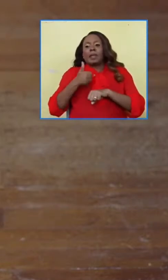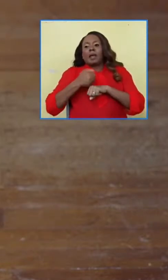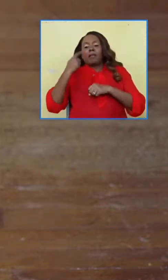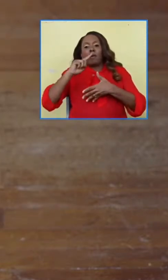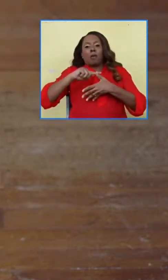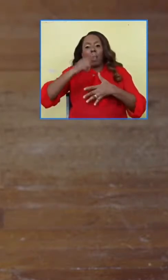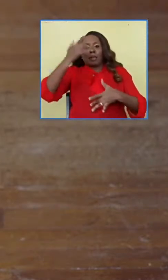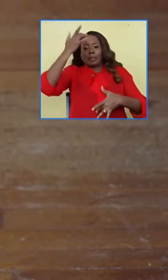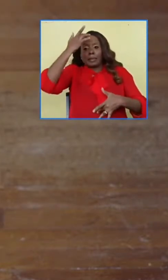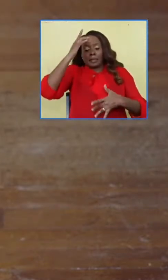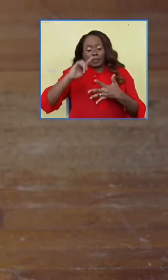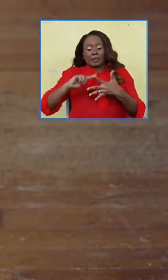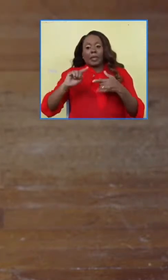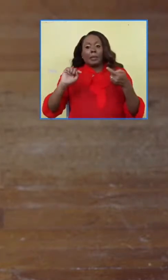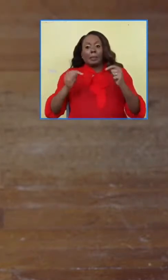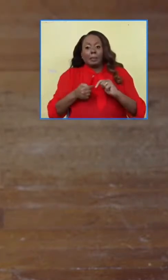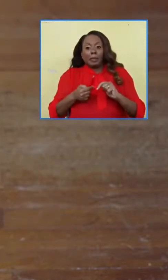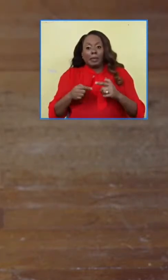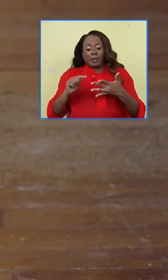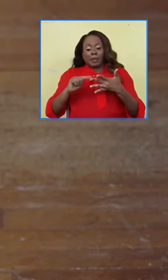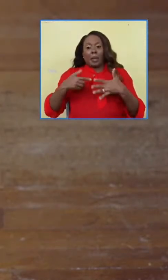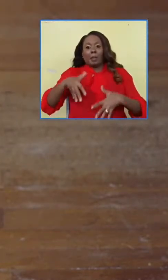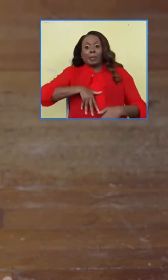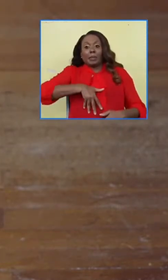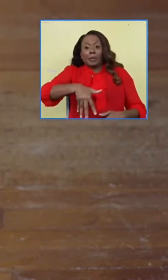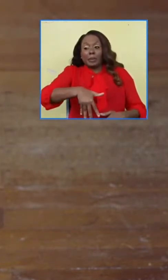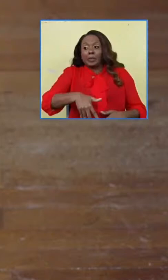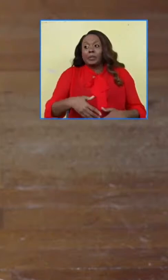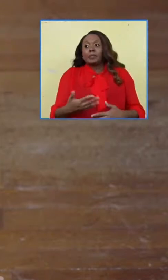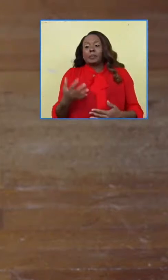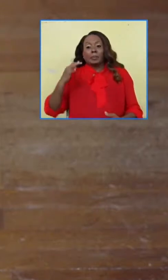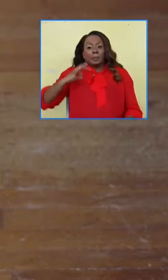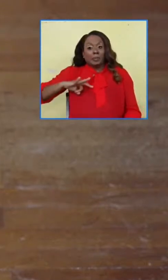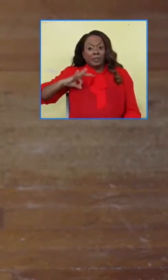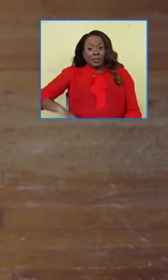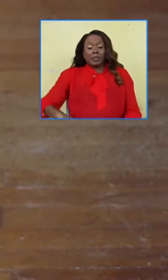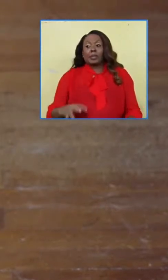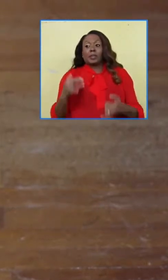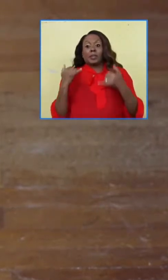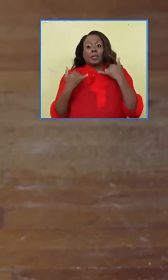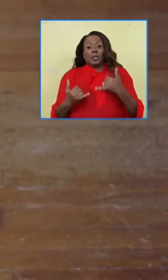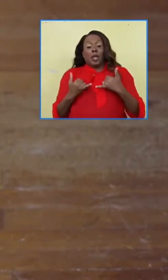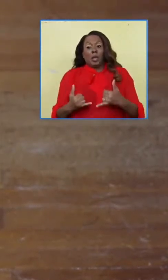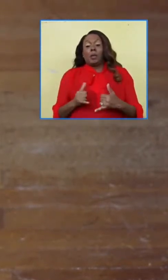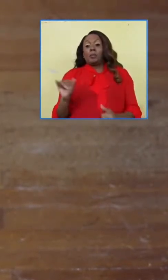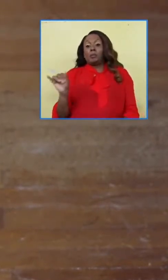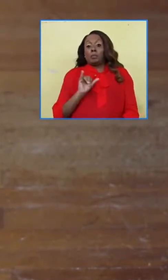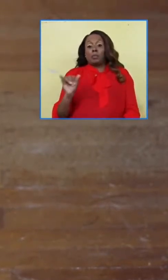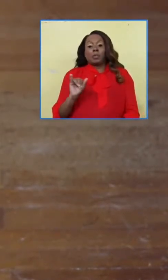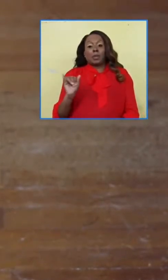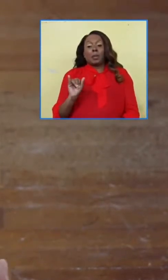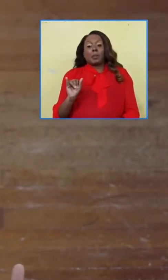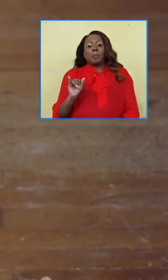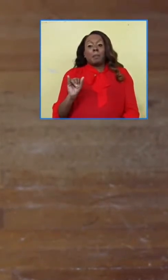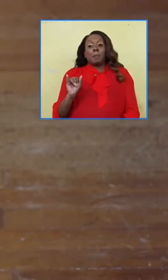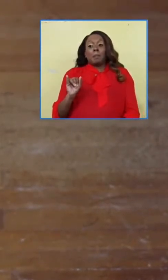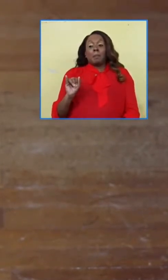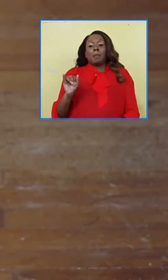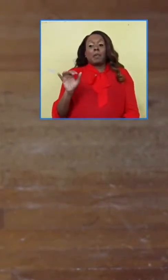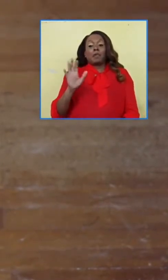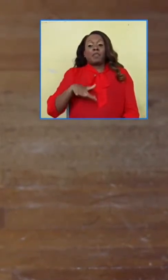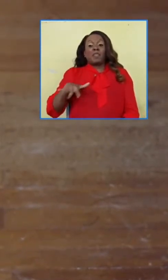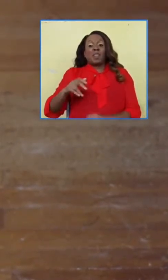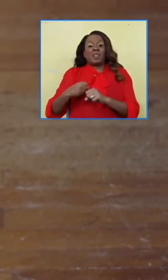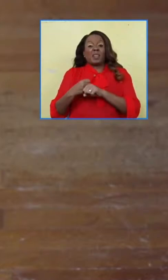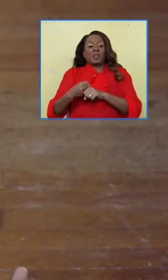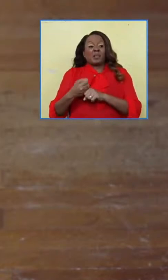sickness, employment injury. And the goal essentially today is the same as it was 55